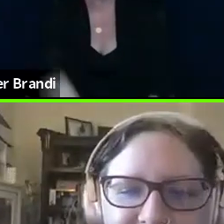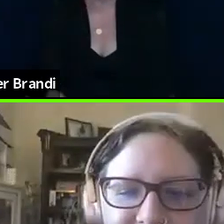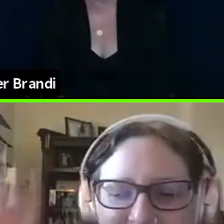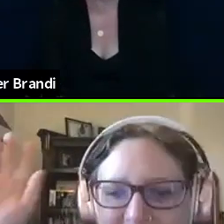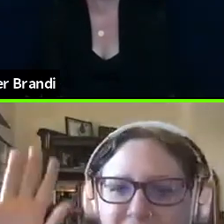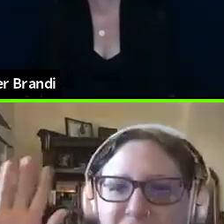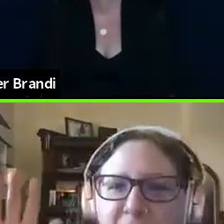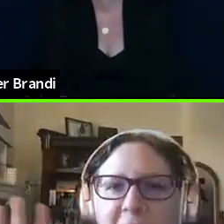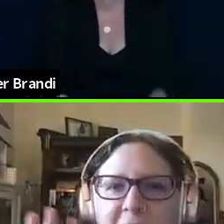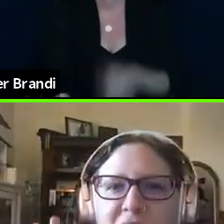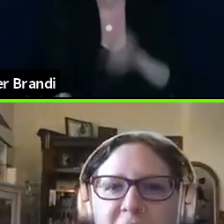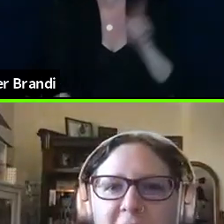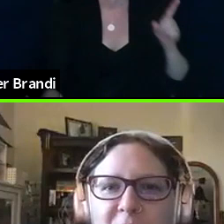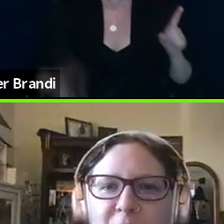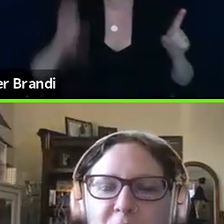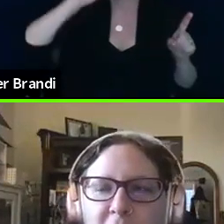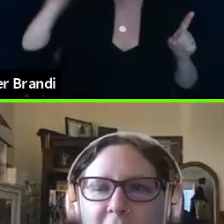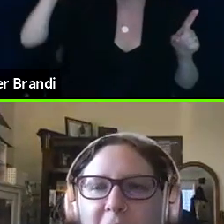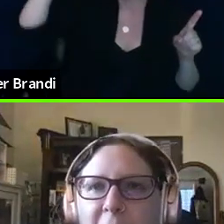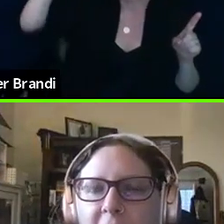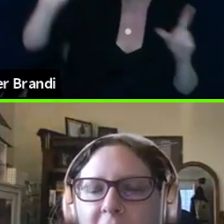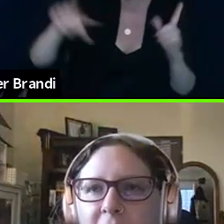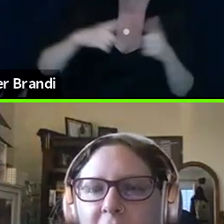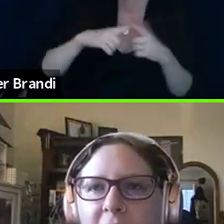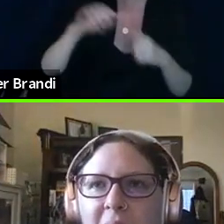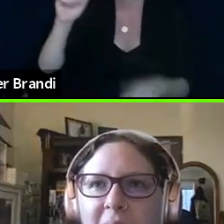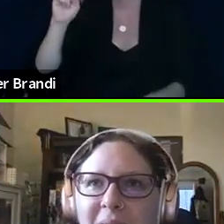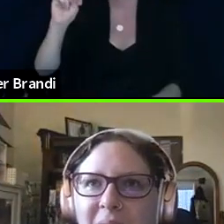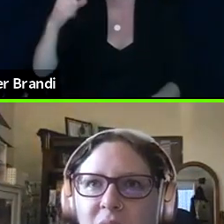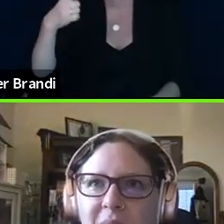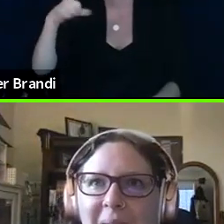Hi, yes. So Angela, when you're talking about